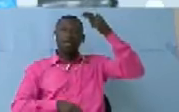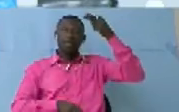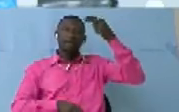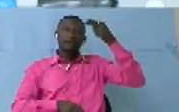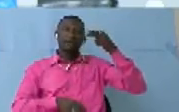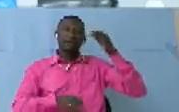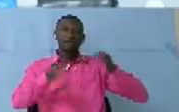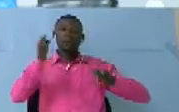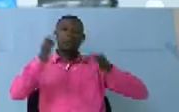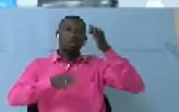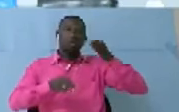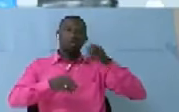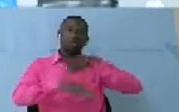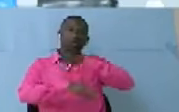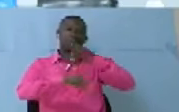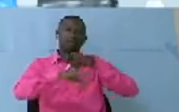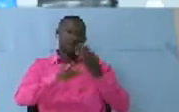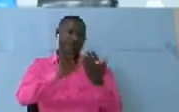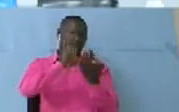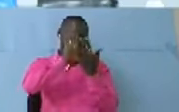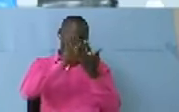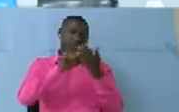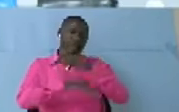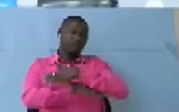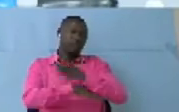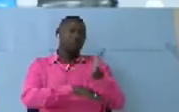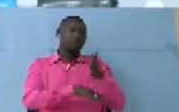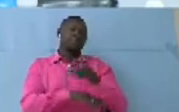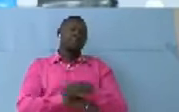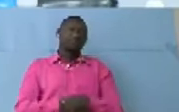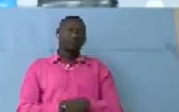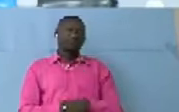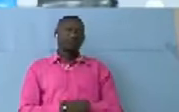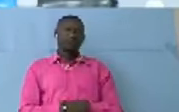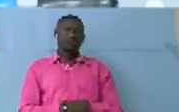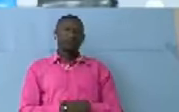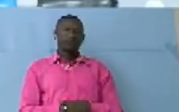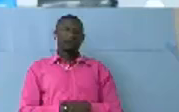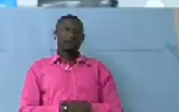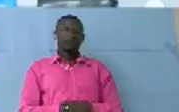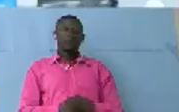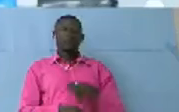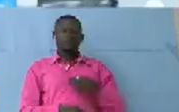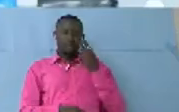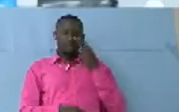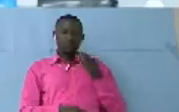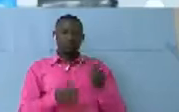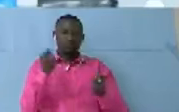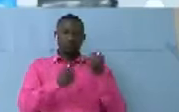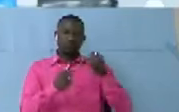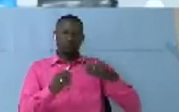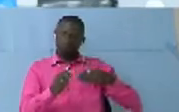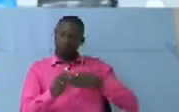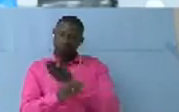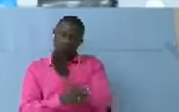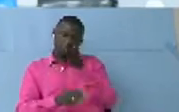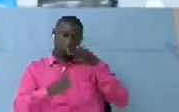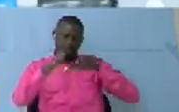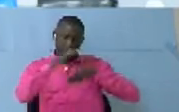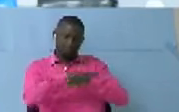is facing the back of the High Court. Najo motor nata fur idunta. The vehicles came in and then went